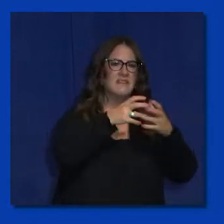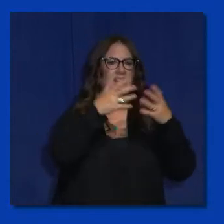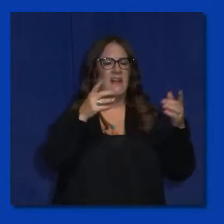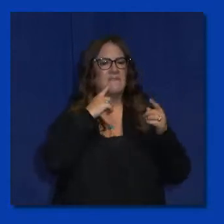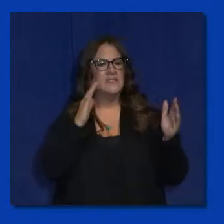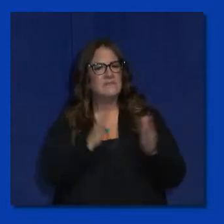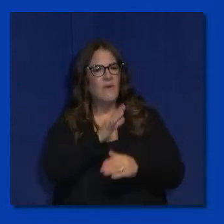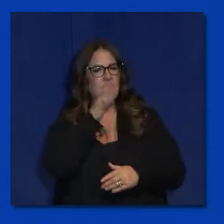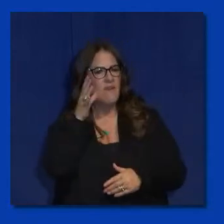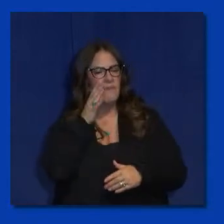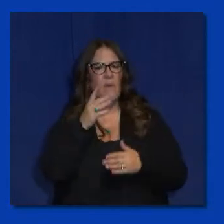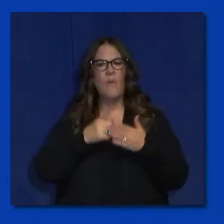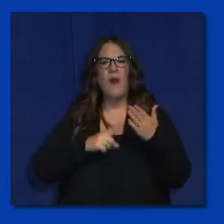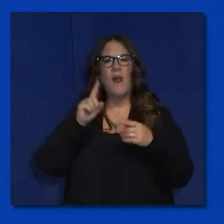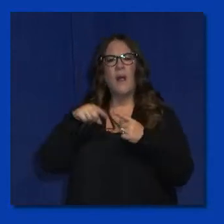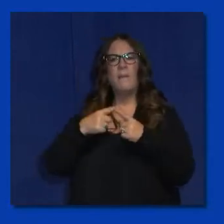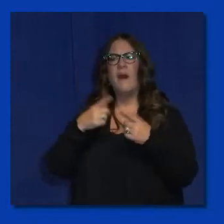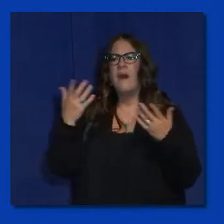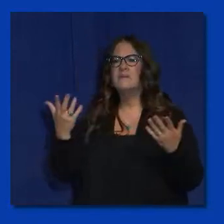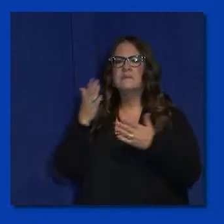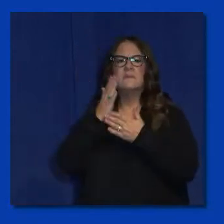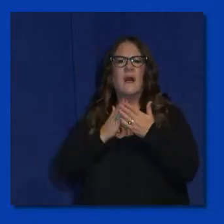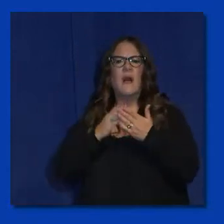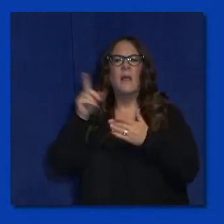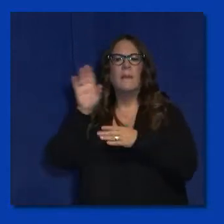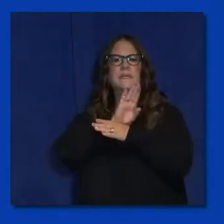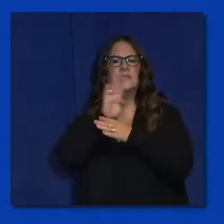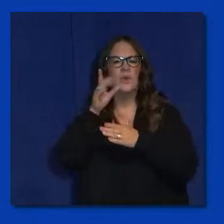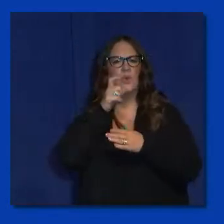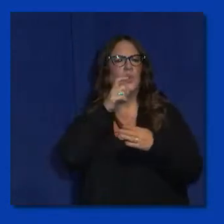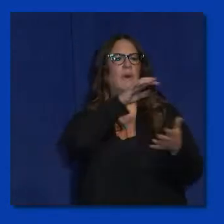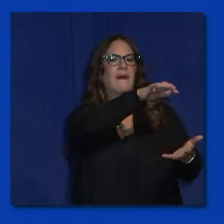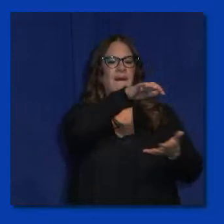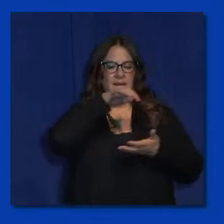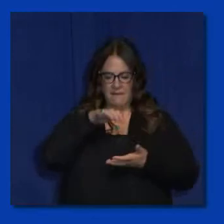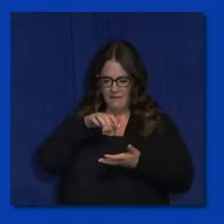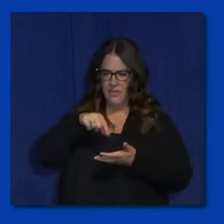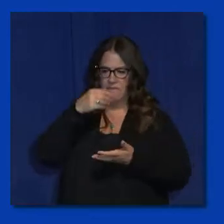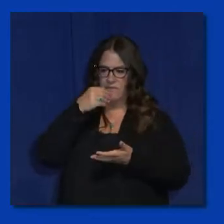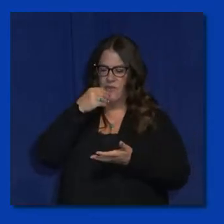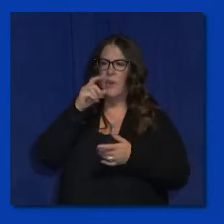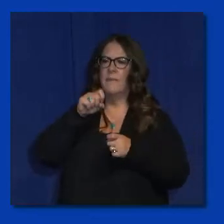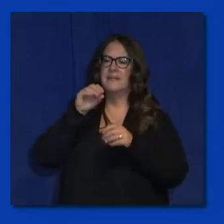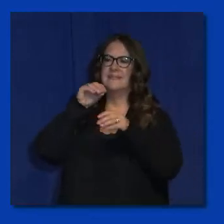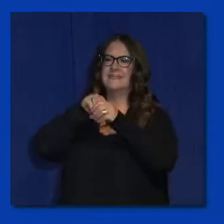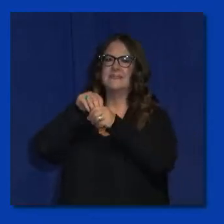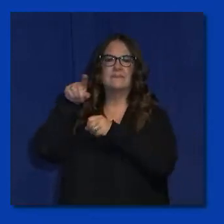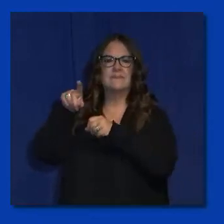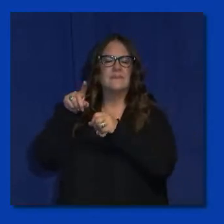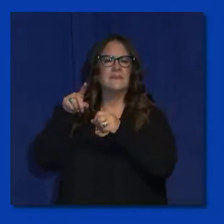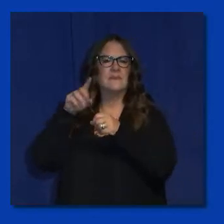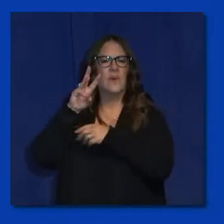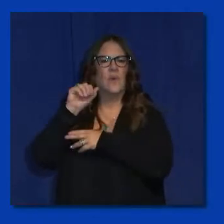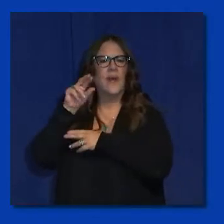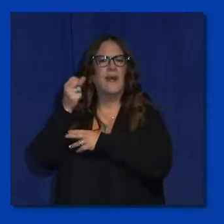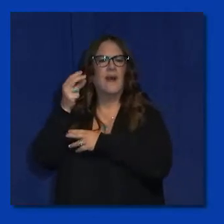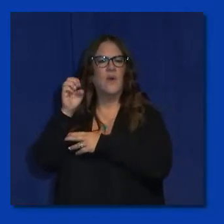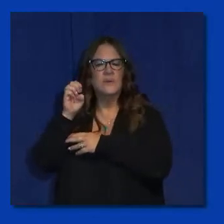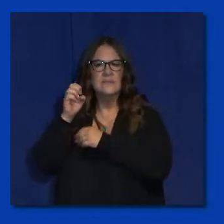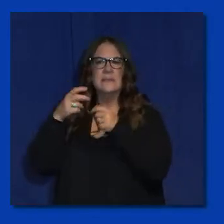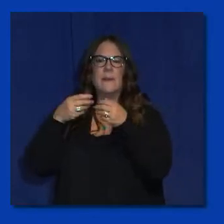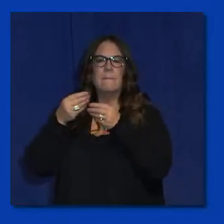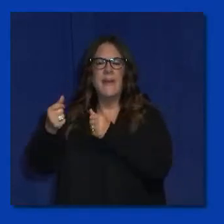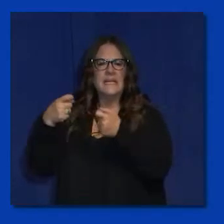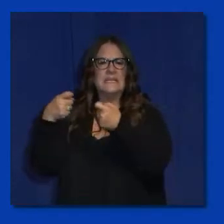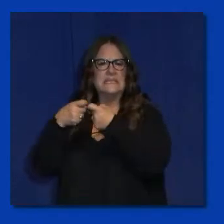but how about the person that warehouses some of the fruit and vegetables? And because the land was fallow, doesn't have the ability to warehouse, and his business has